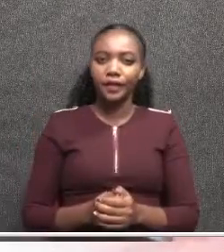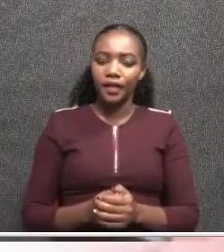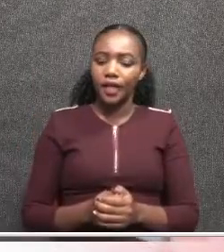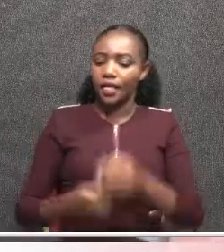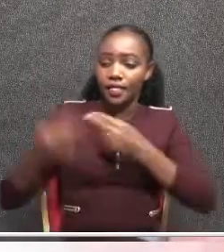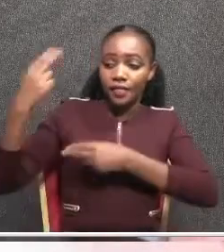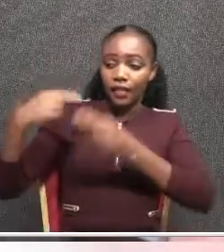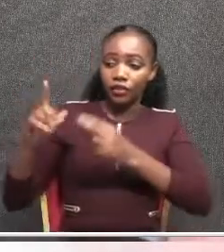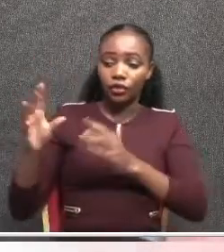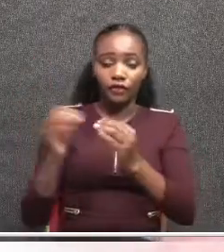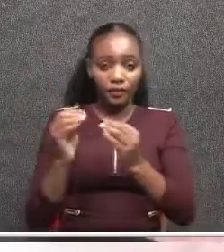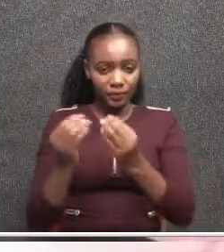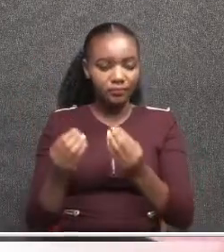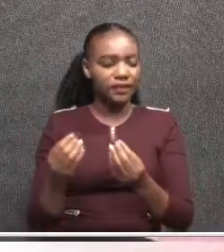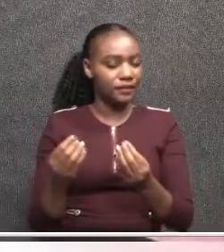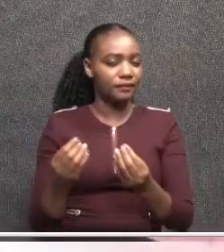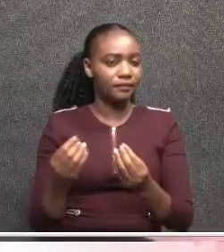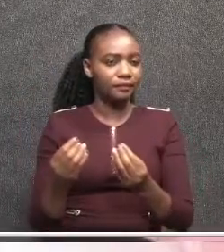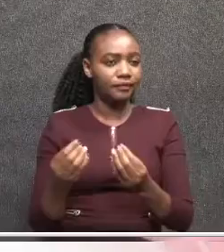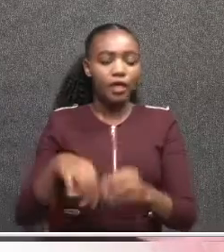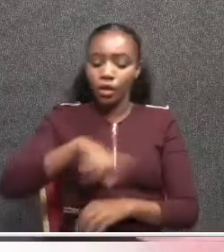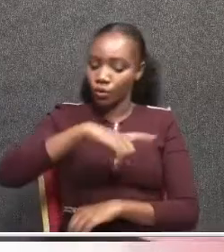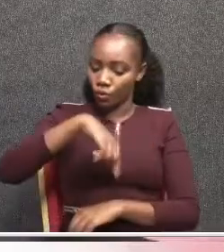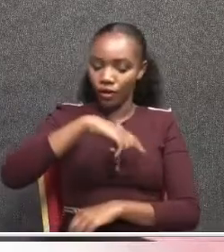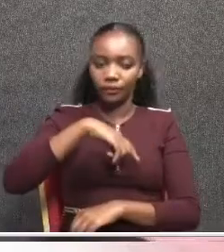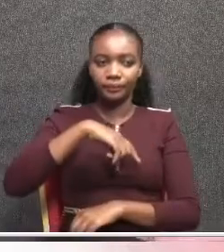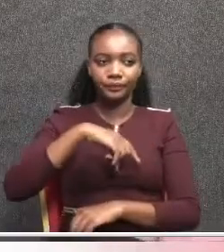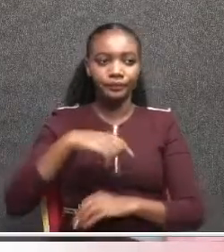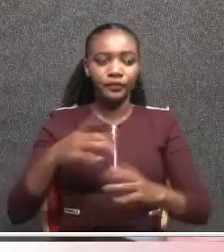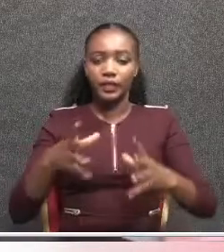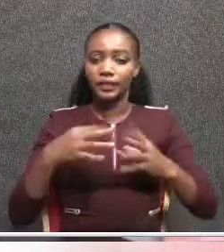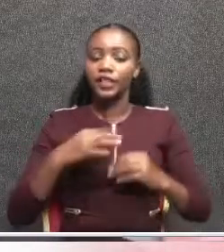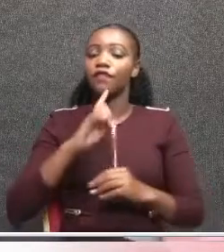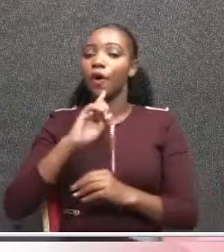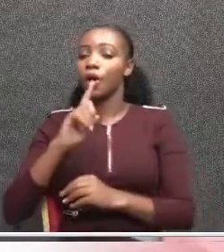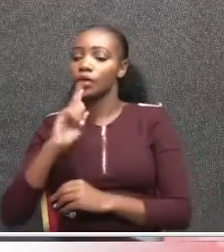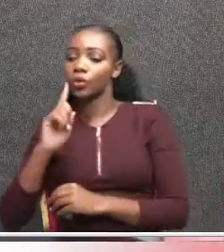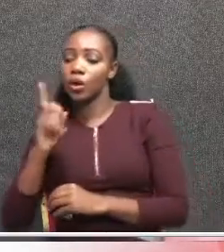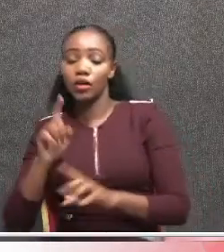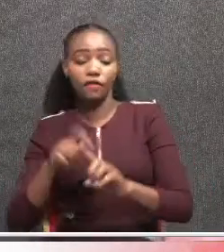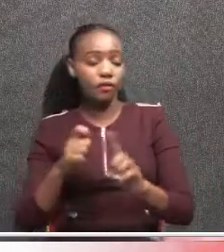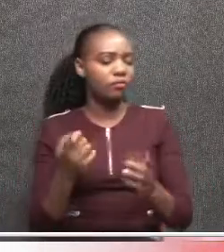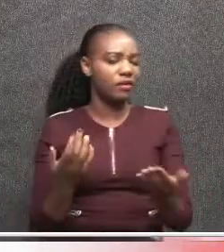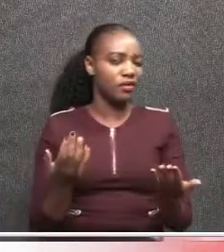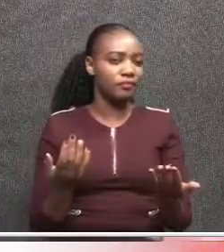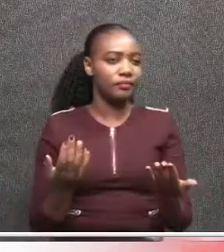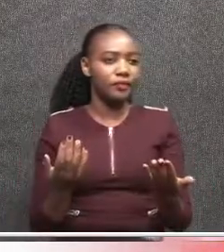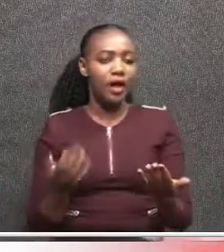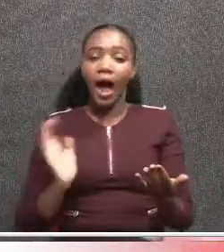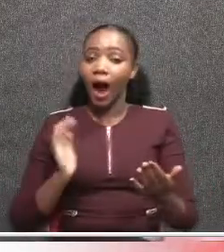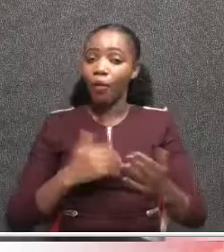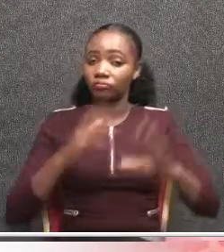is some 4 weeks back. We received instructions from our